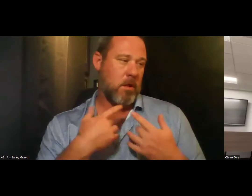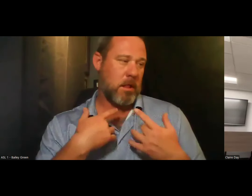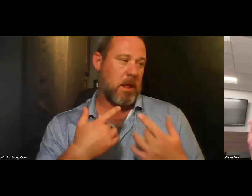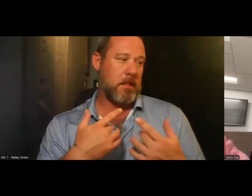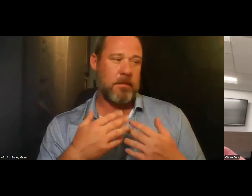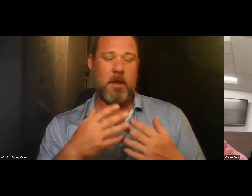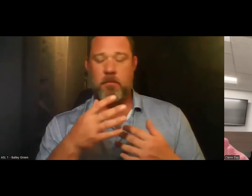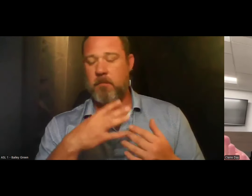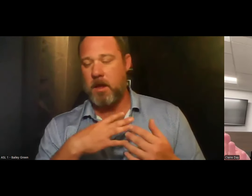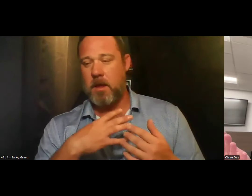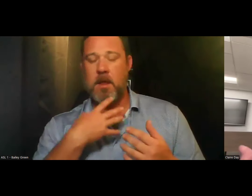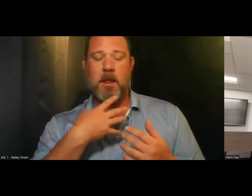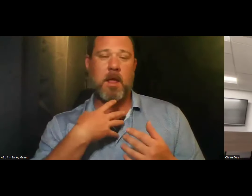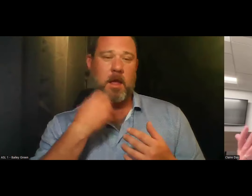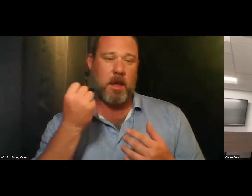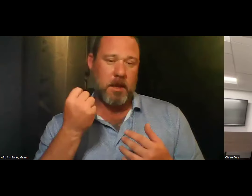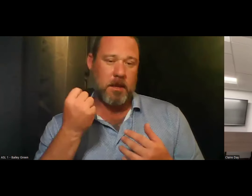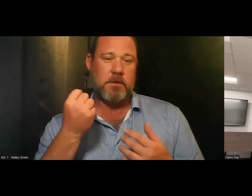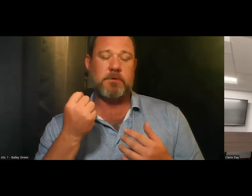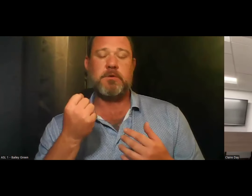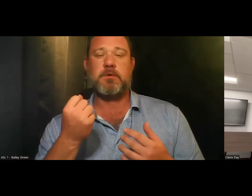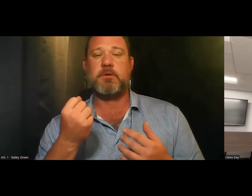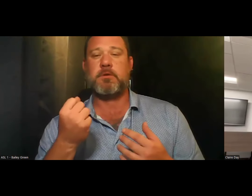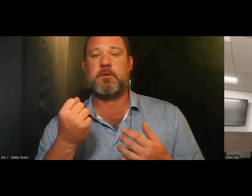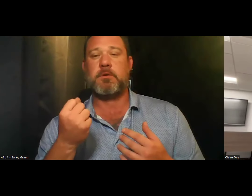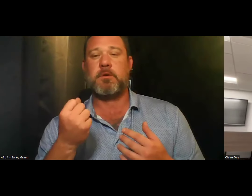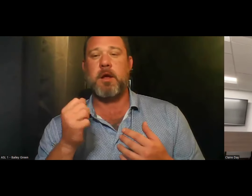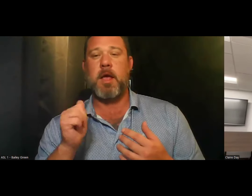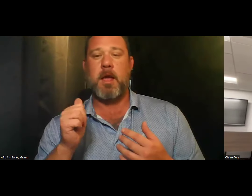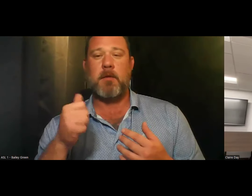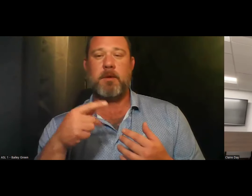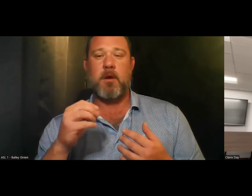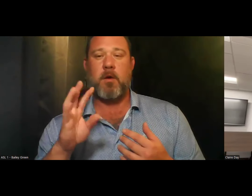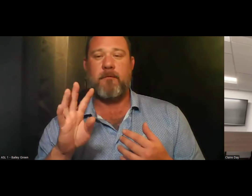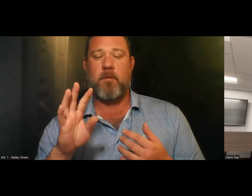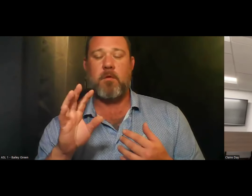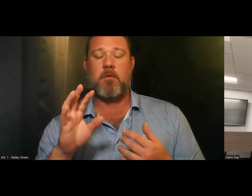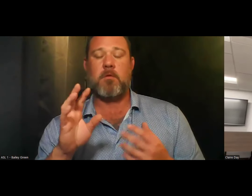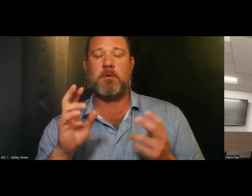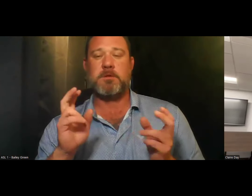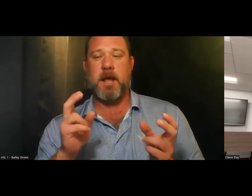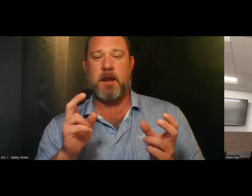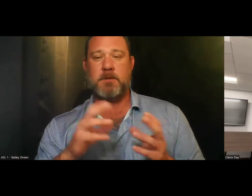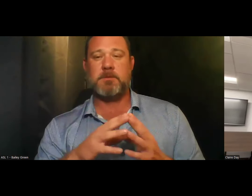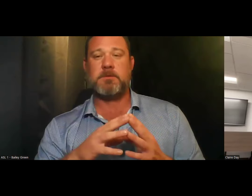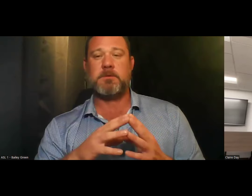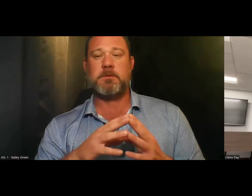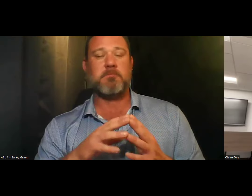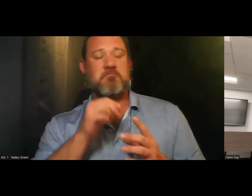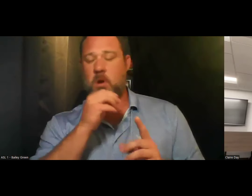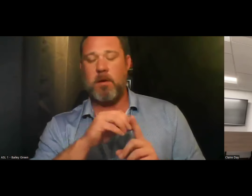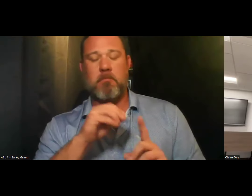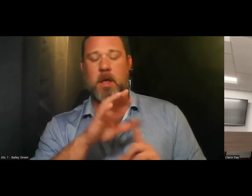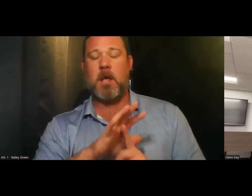than men. Age is obviously a risk factor, as well as your APOE4 status. It did not have an impact on the